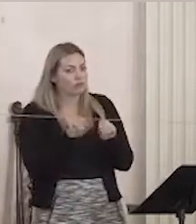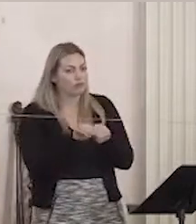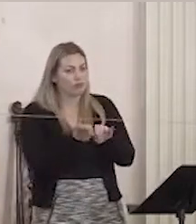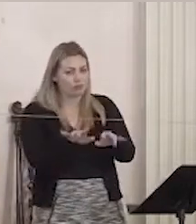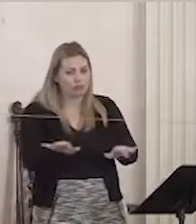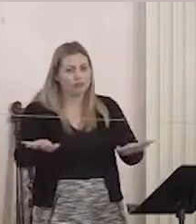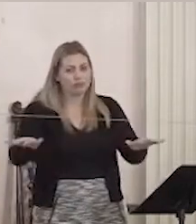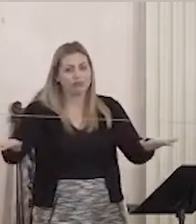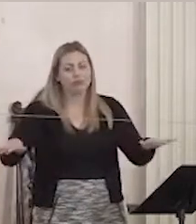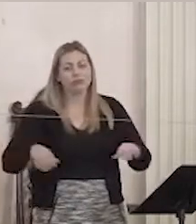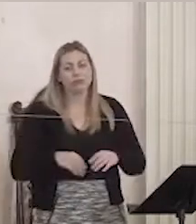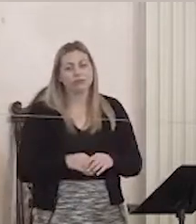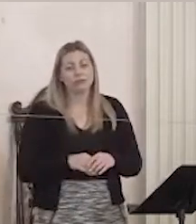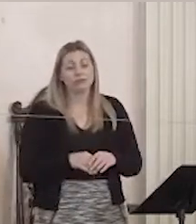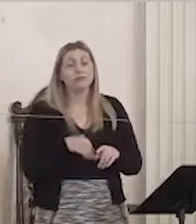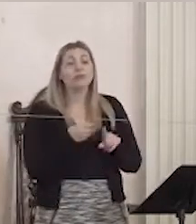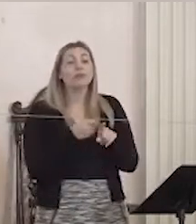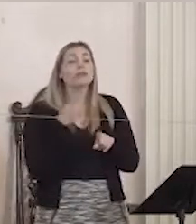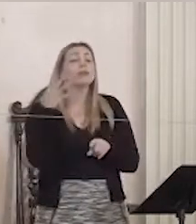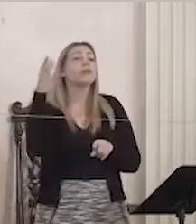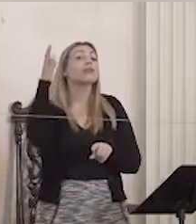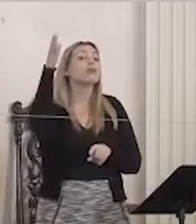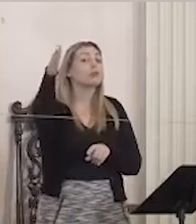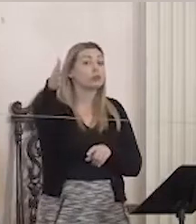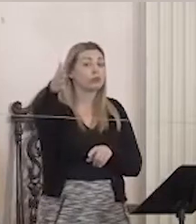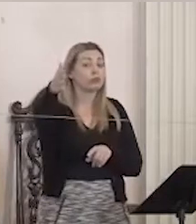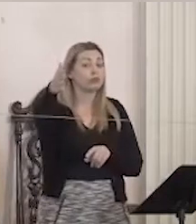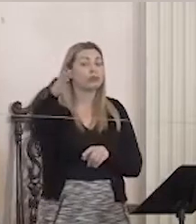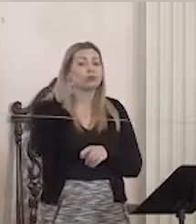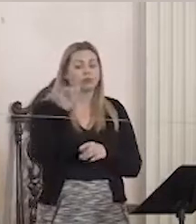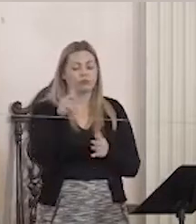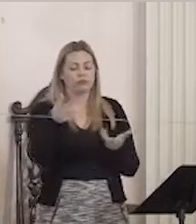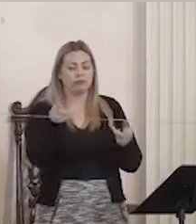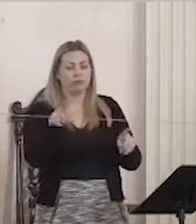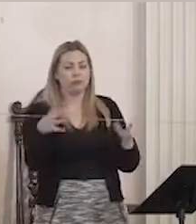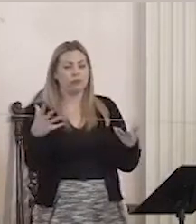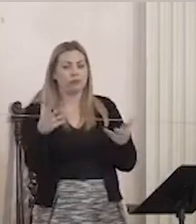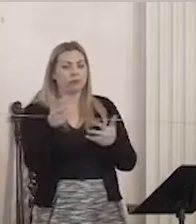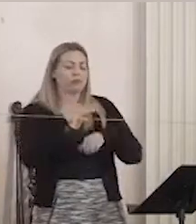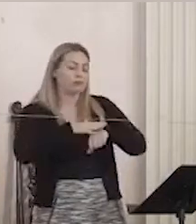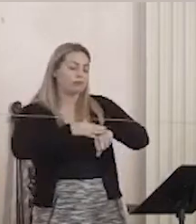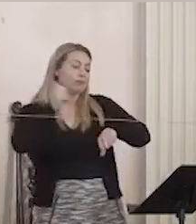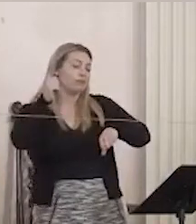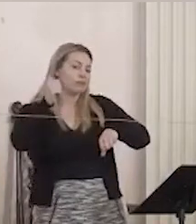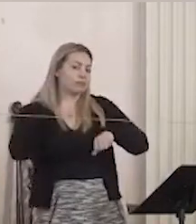out. From the future comes a cry.